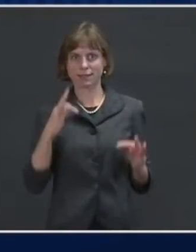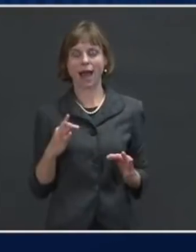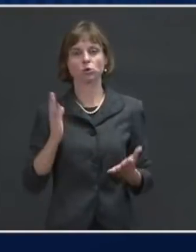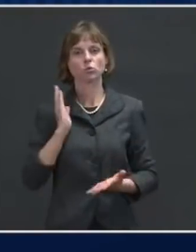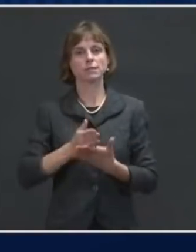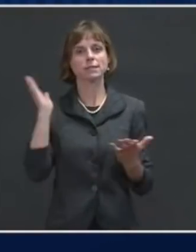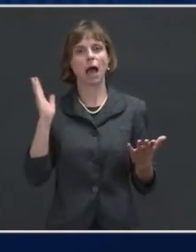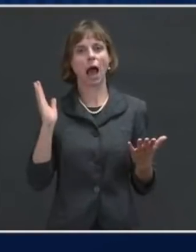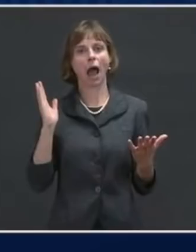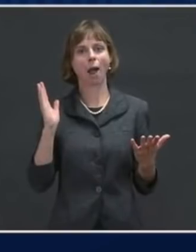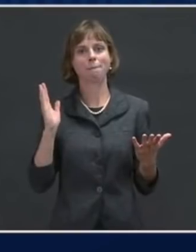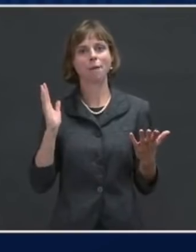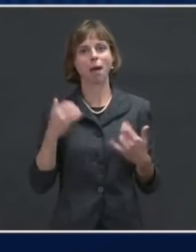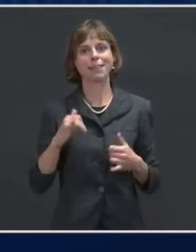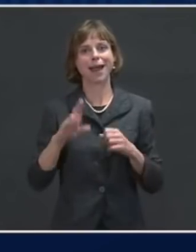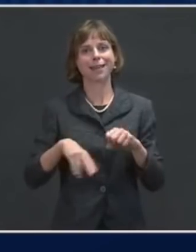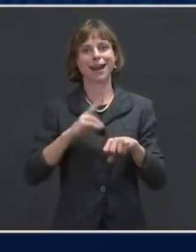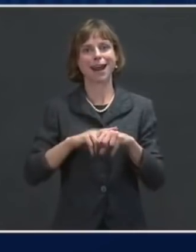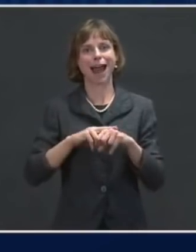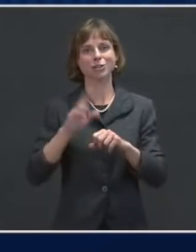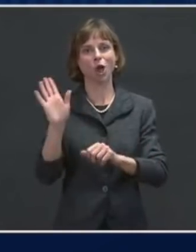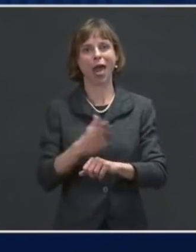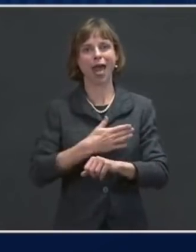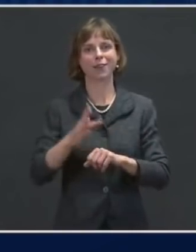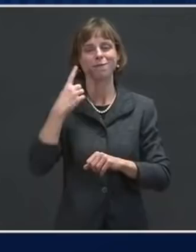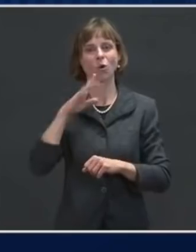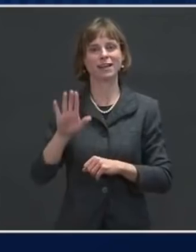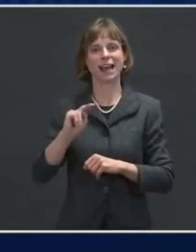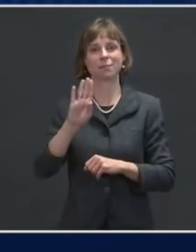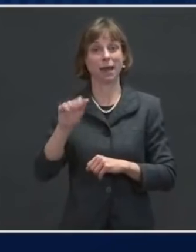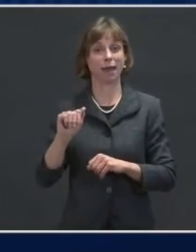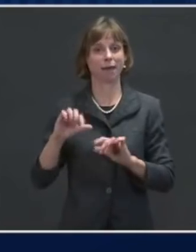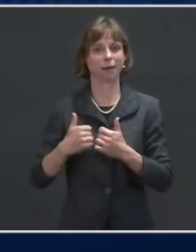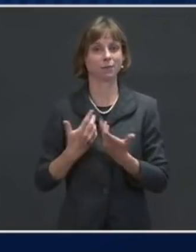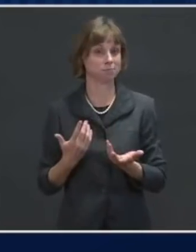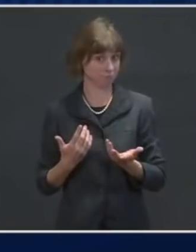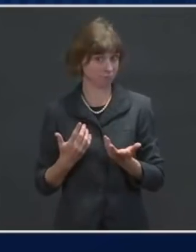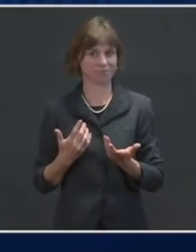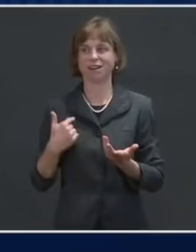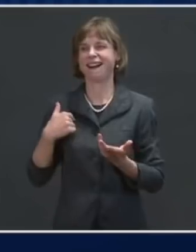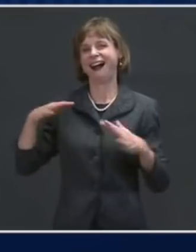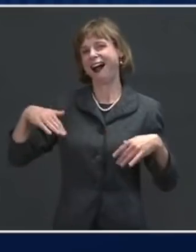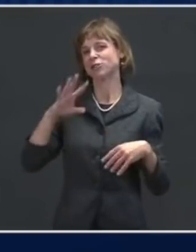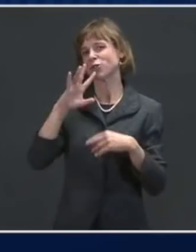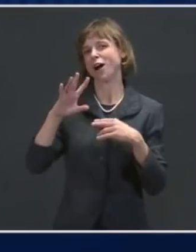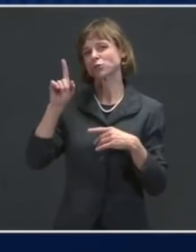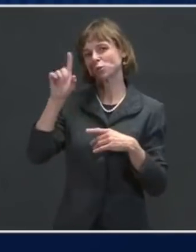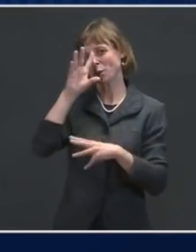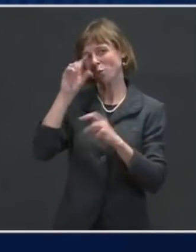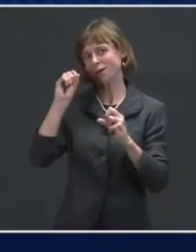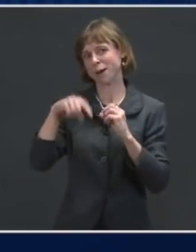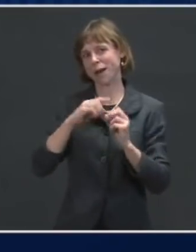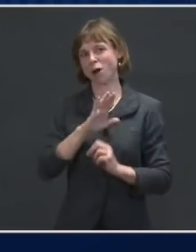anthem before his National Basketball Association games? Well, I haven't spoken with the president about the decision by Mark Cuban